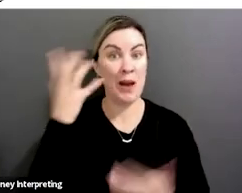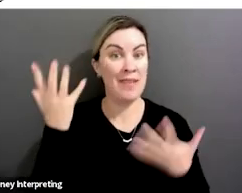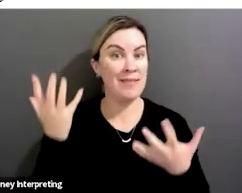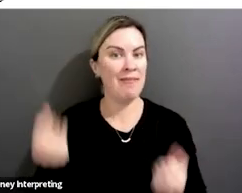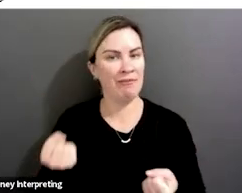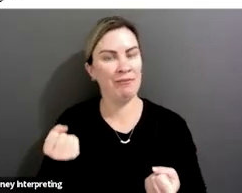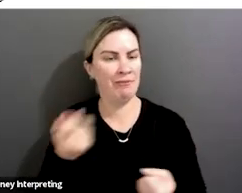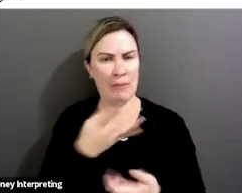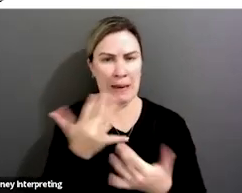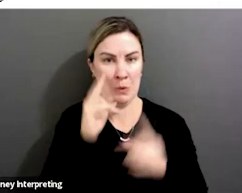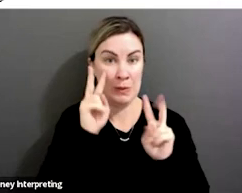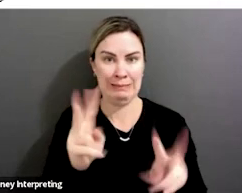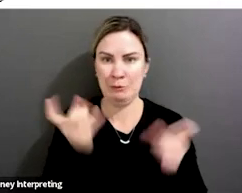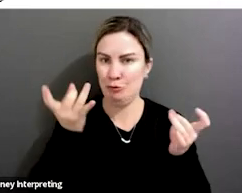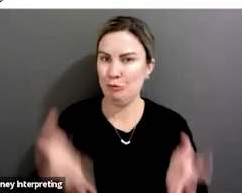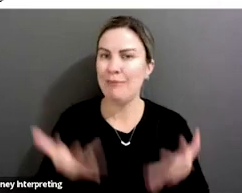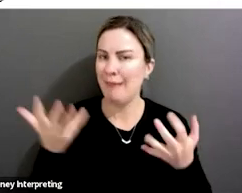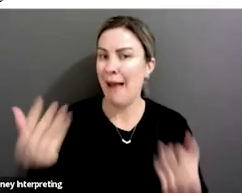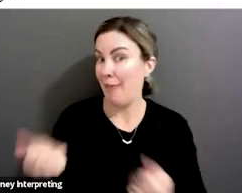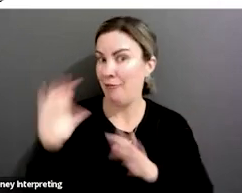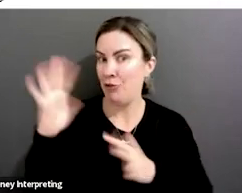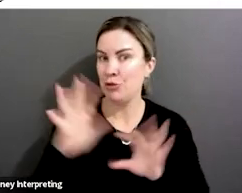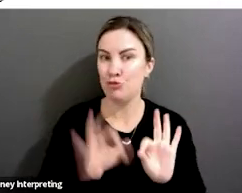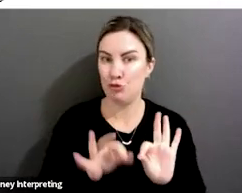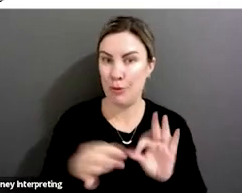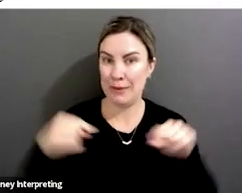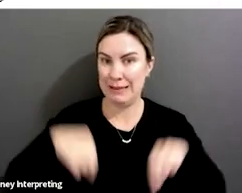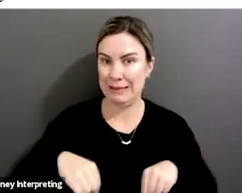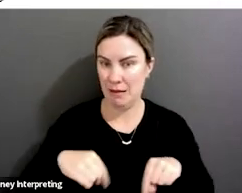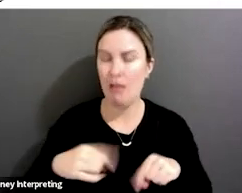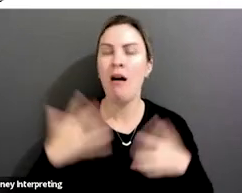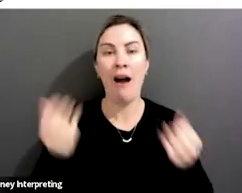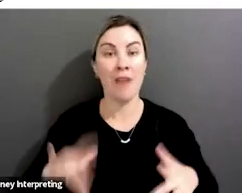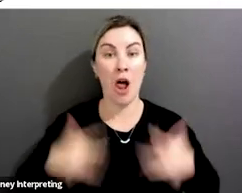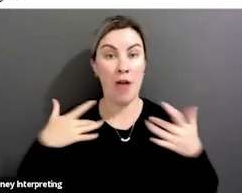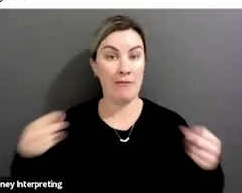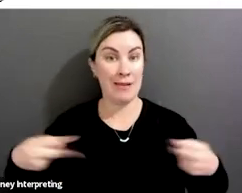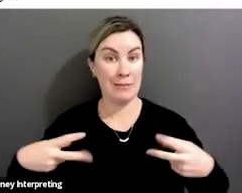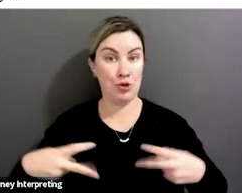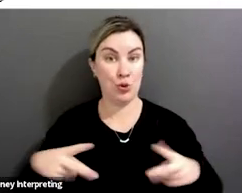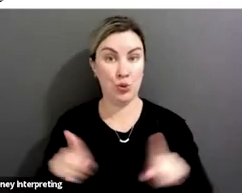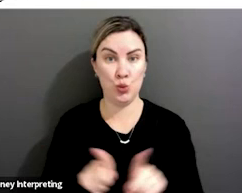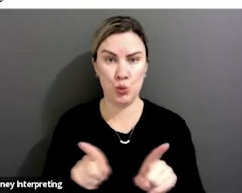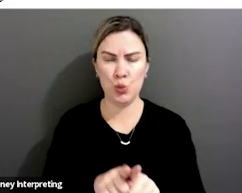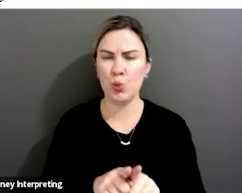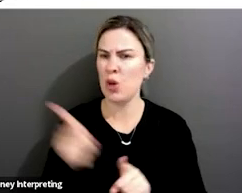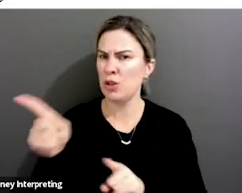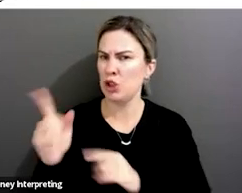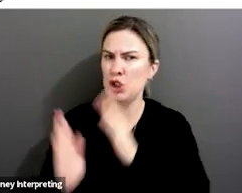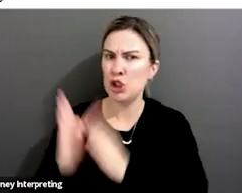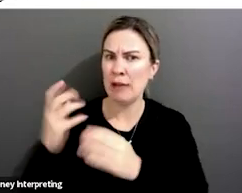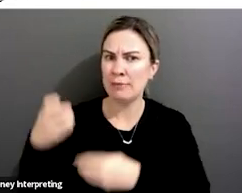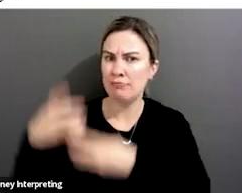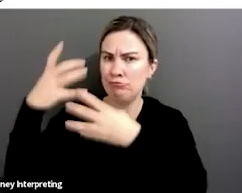many of you will be able to see already, is supported by Auslan interpretation and live captioning. Please check the chat window for